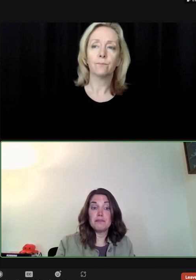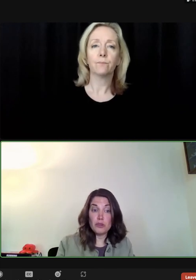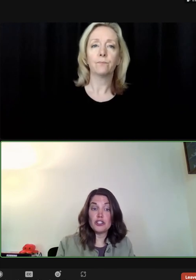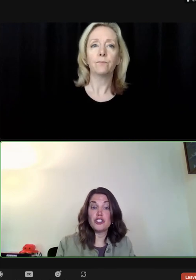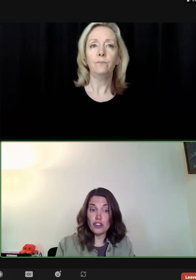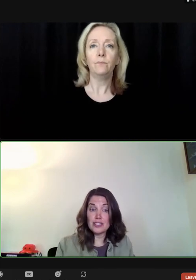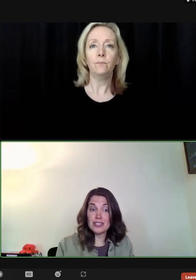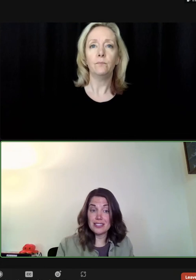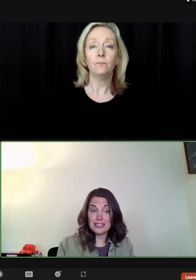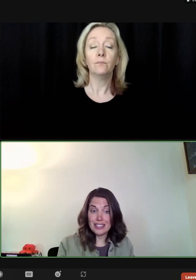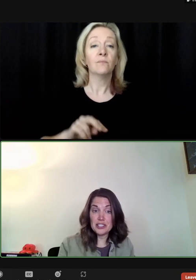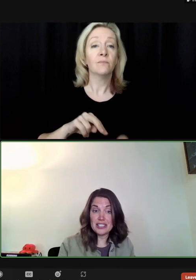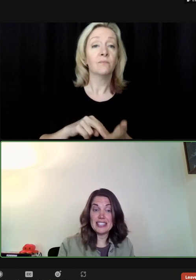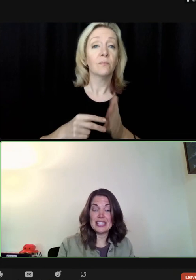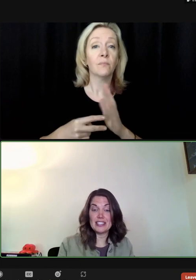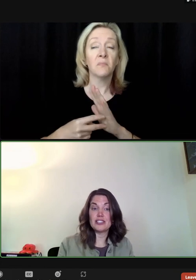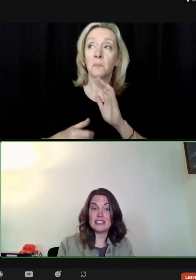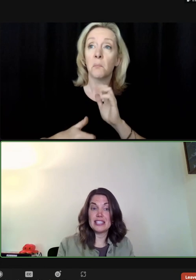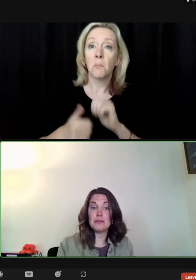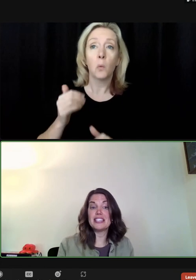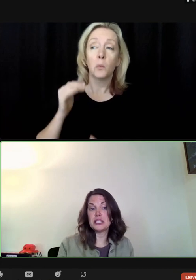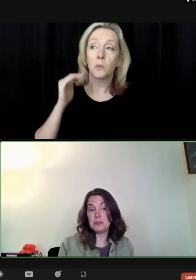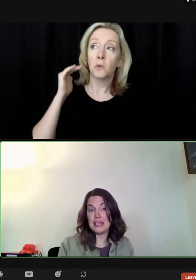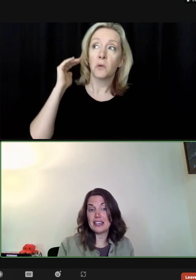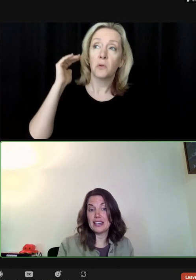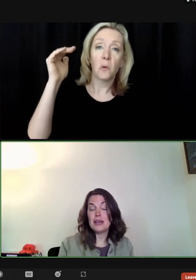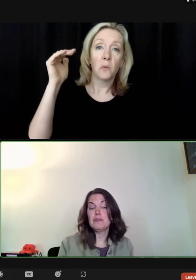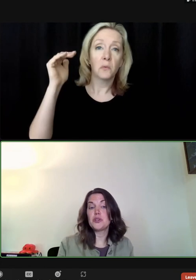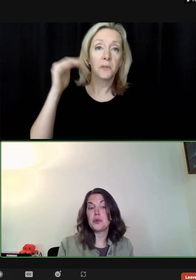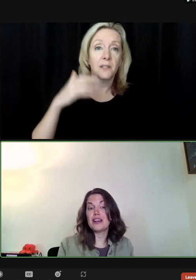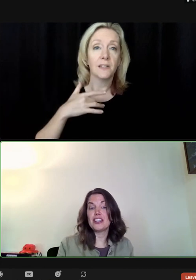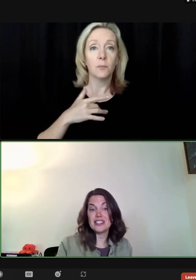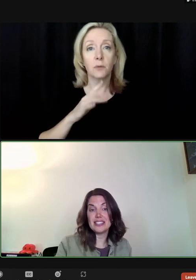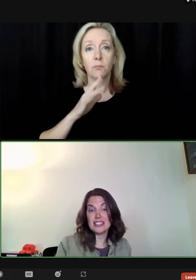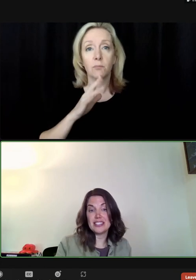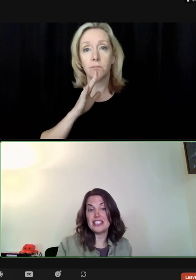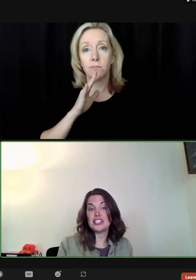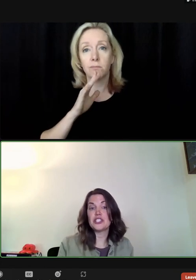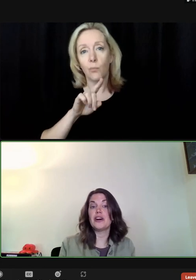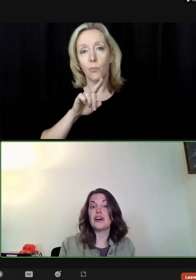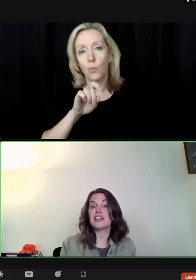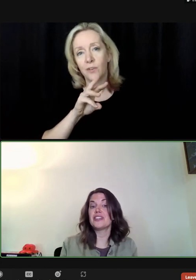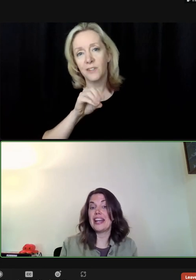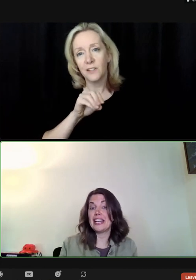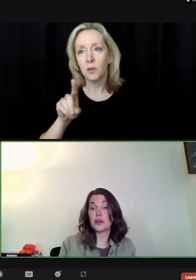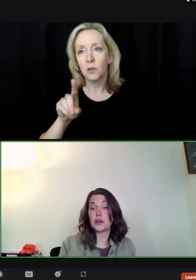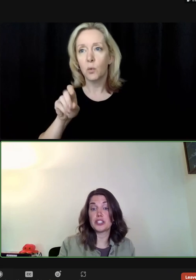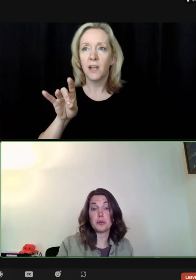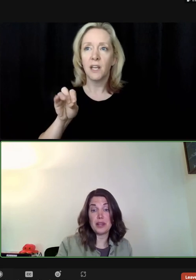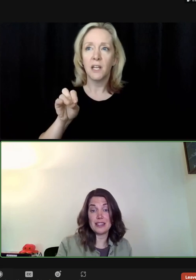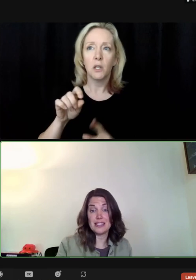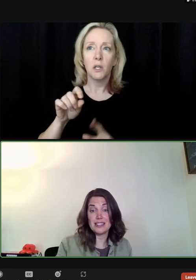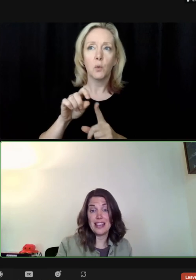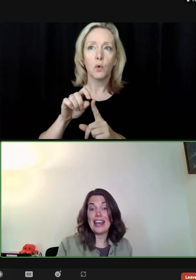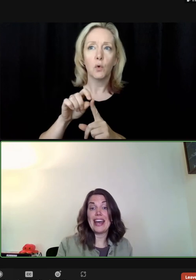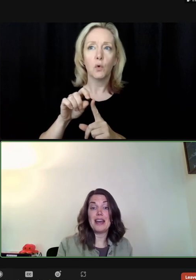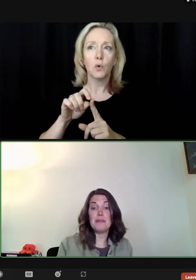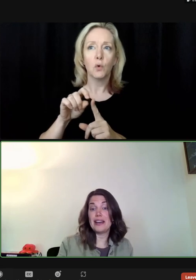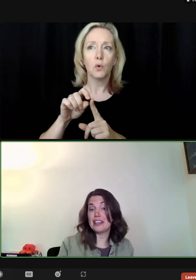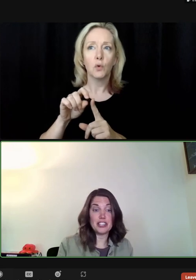so most adults, as you'll see, typically speak between 160 to 180 words per